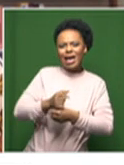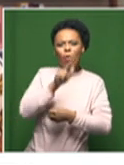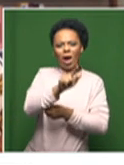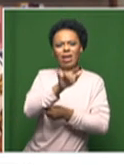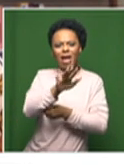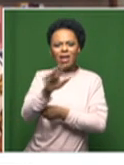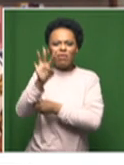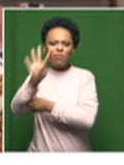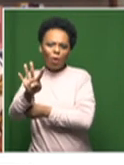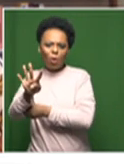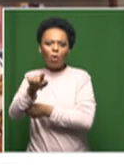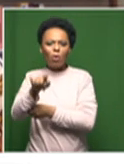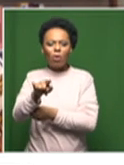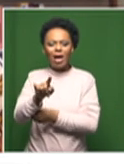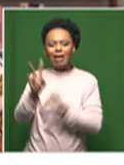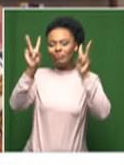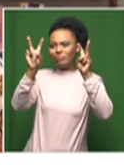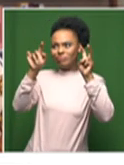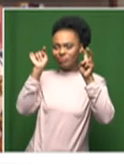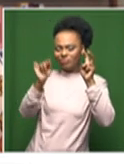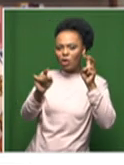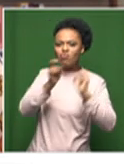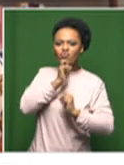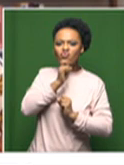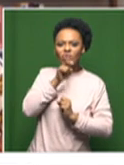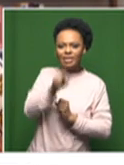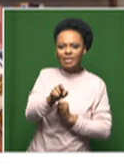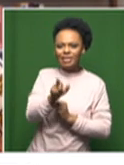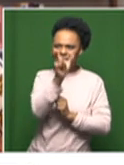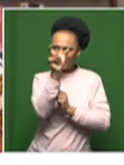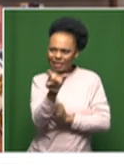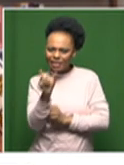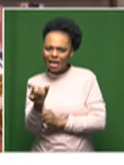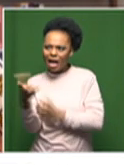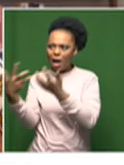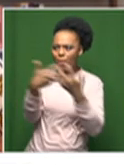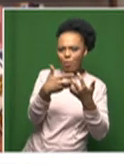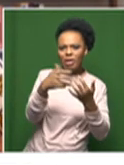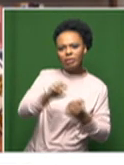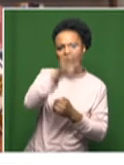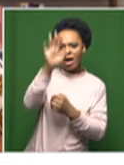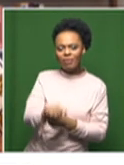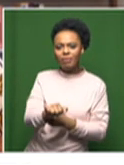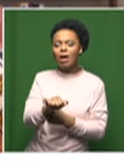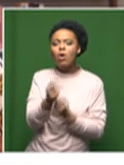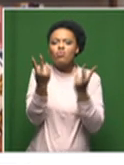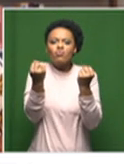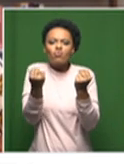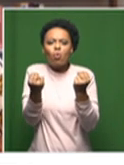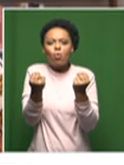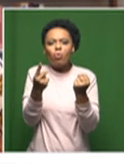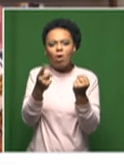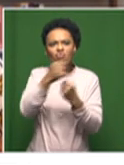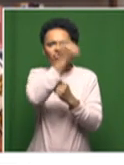1994, the sort of terms that were used and associated with South Africa, like the new, the Rainbow